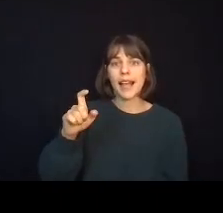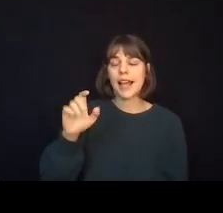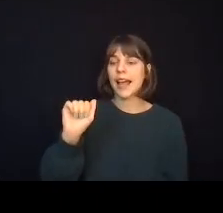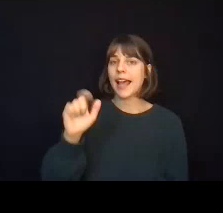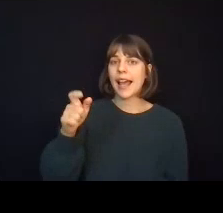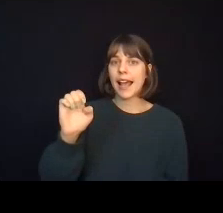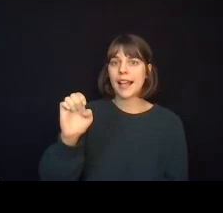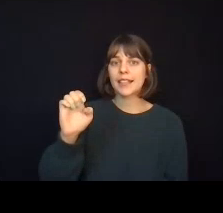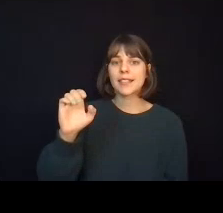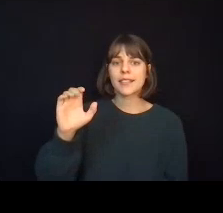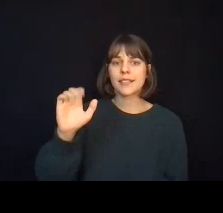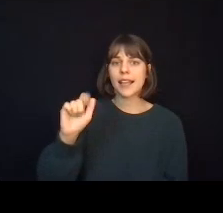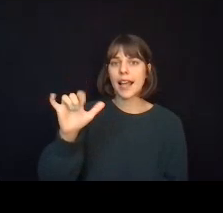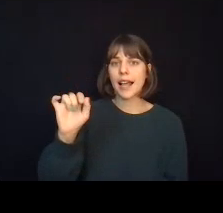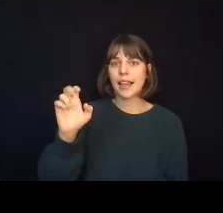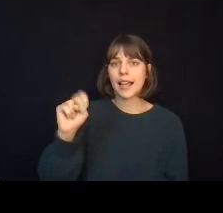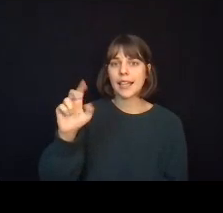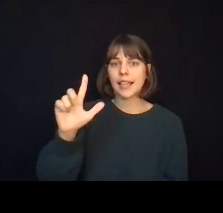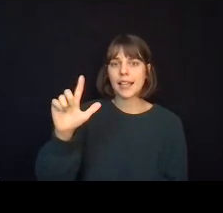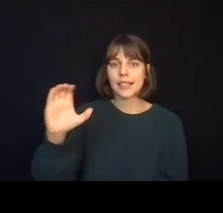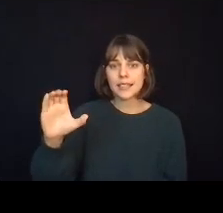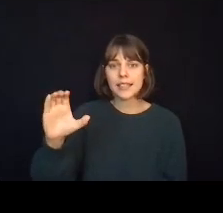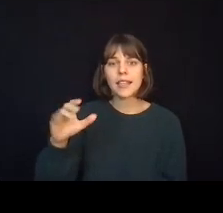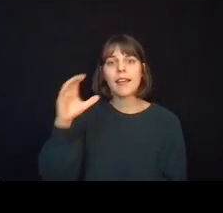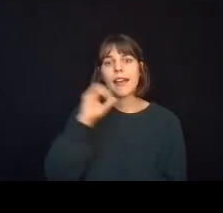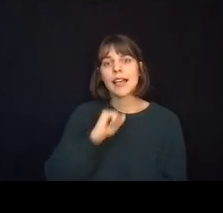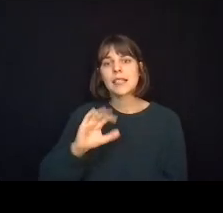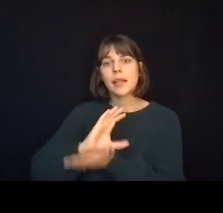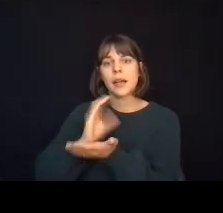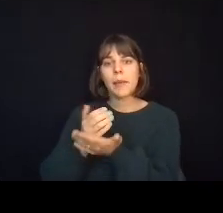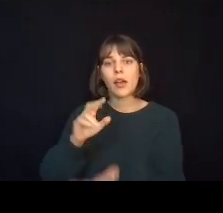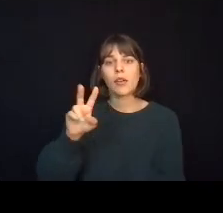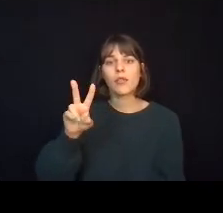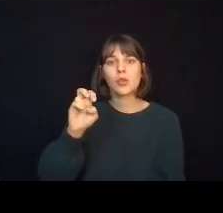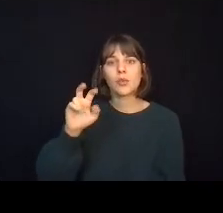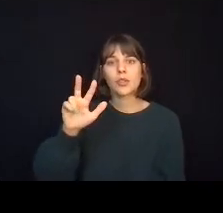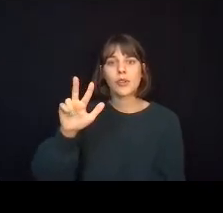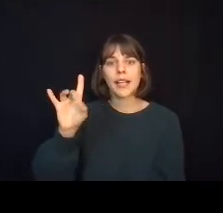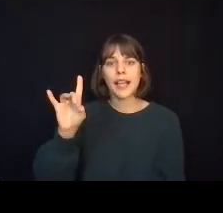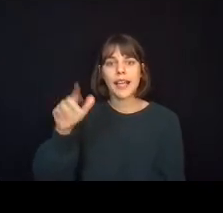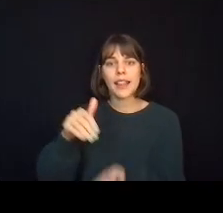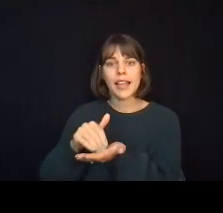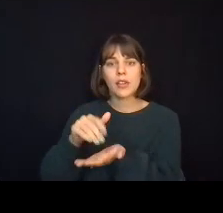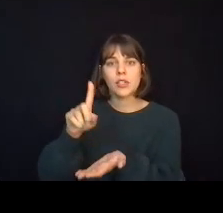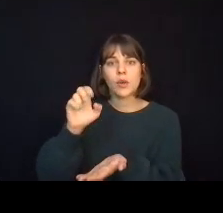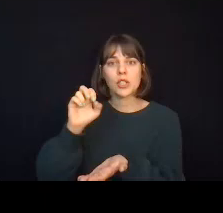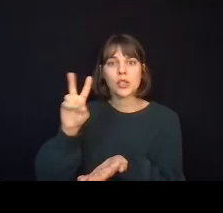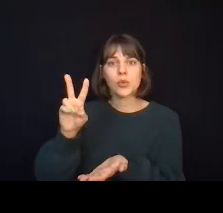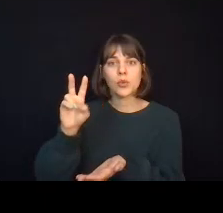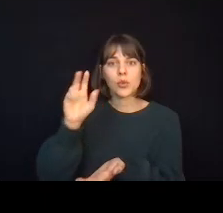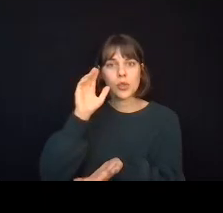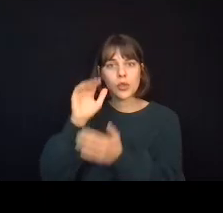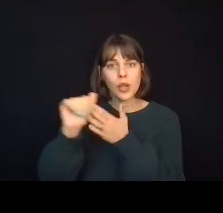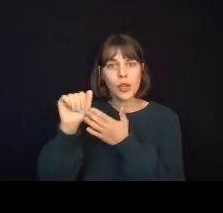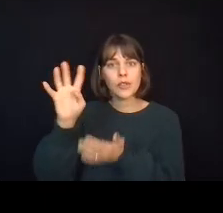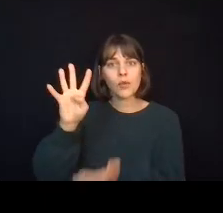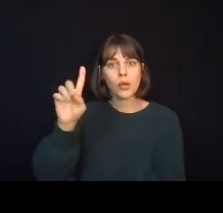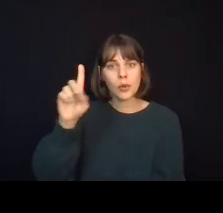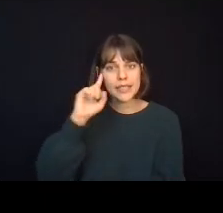$238,102.41. This contract duration will be over a 3-year period with no renewal options. Any questions or comments on this